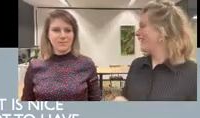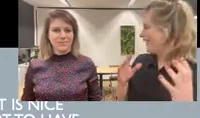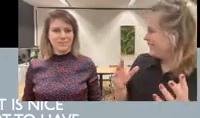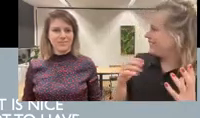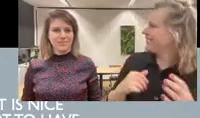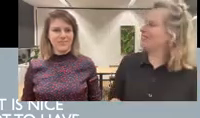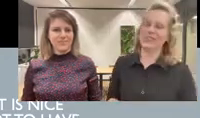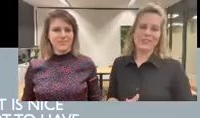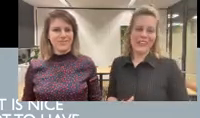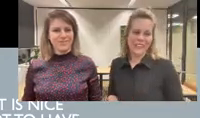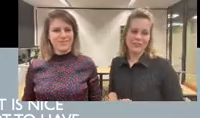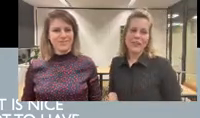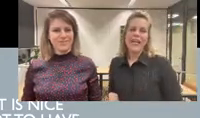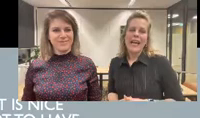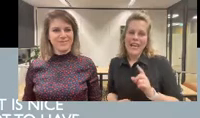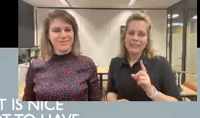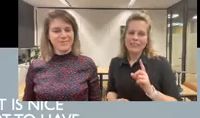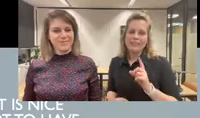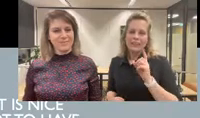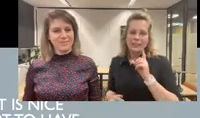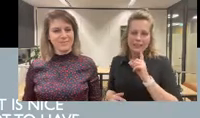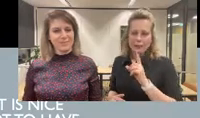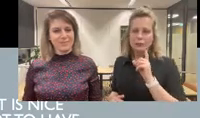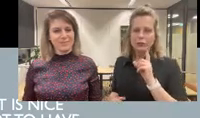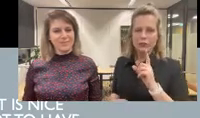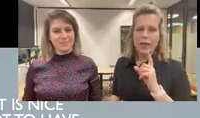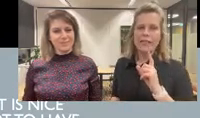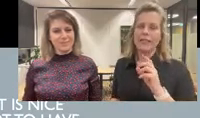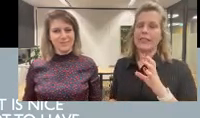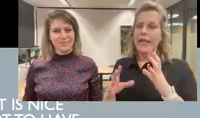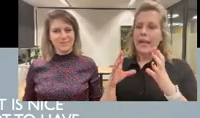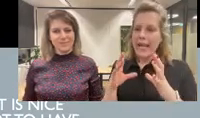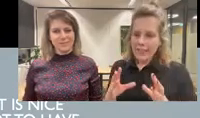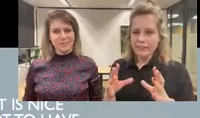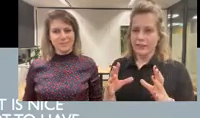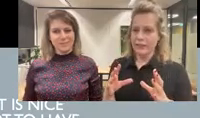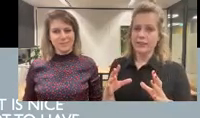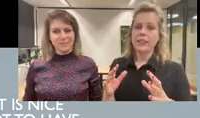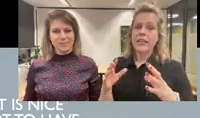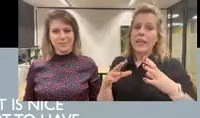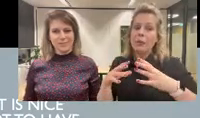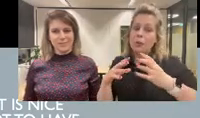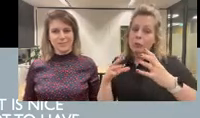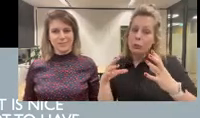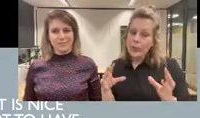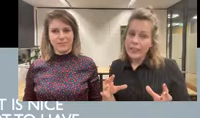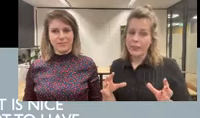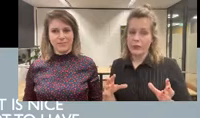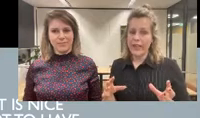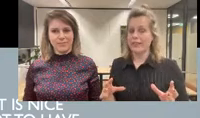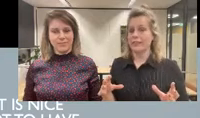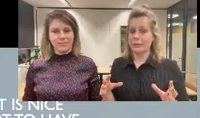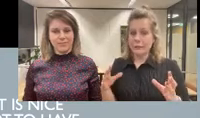really adolescent's perspective. And this was striking. Actually, it was